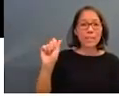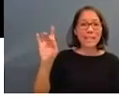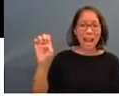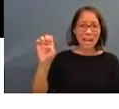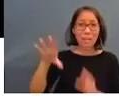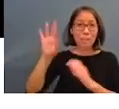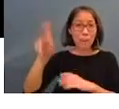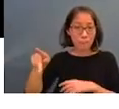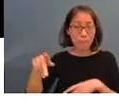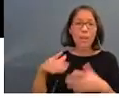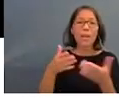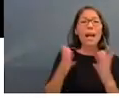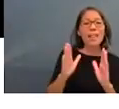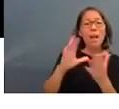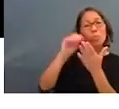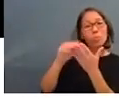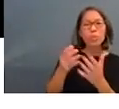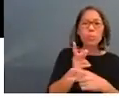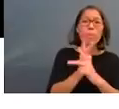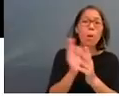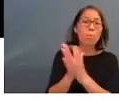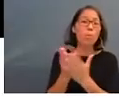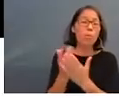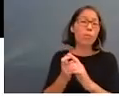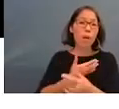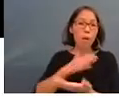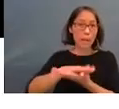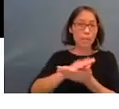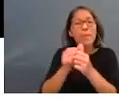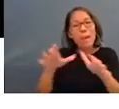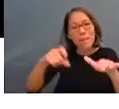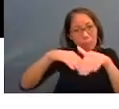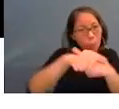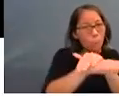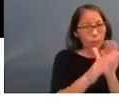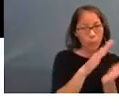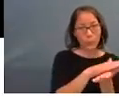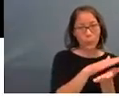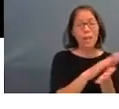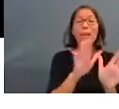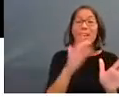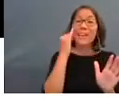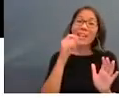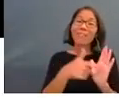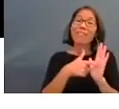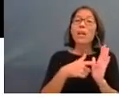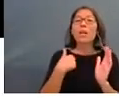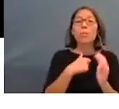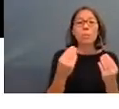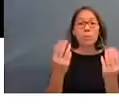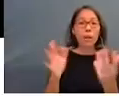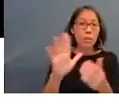to check out books from our campuses without having to enter the campus. If needed, we'll provide your child with